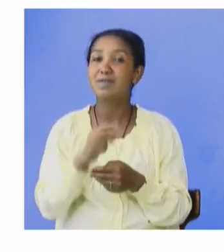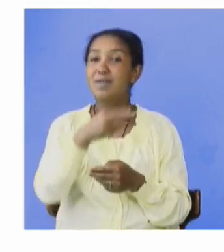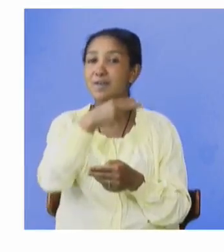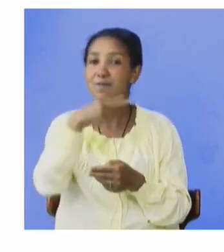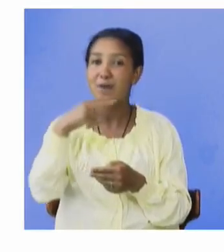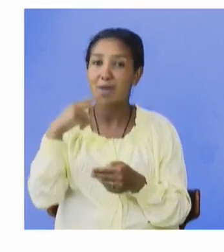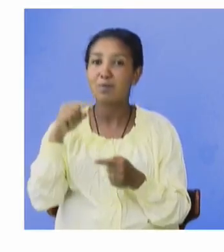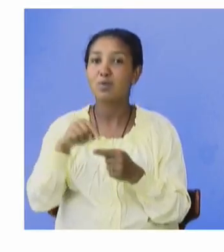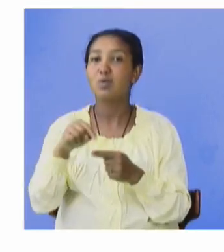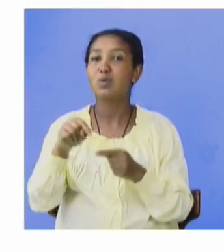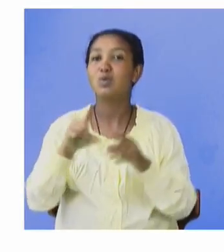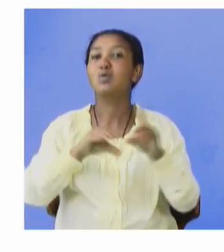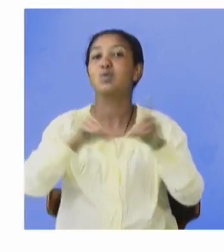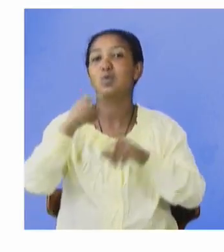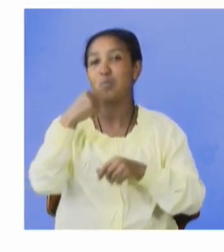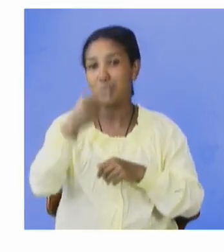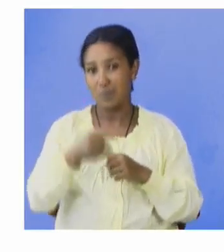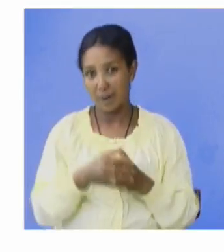verb